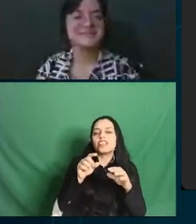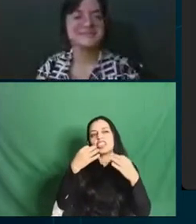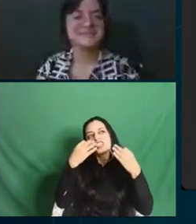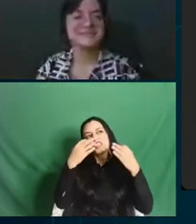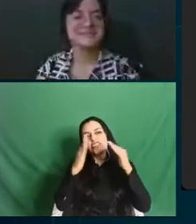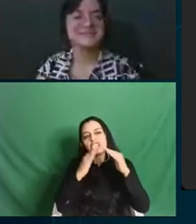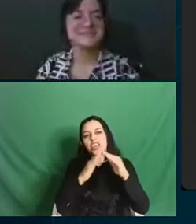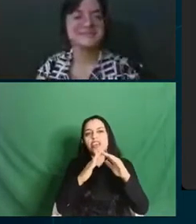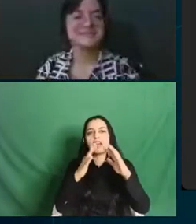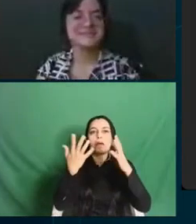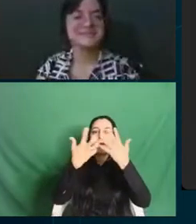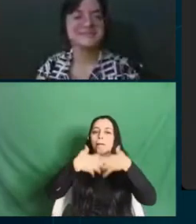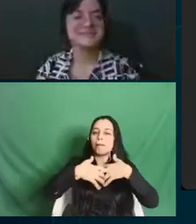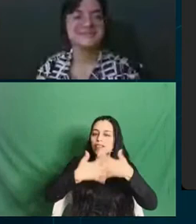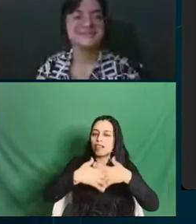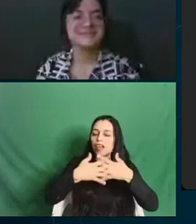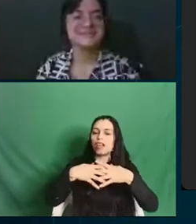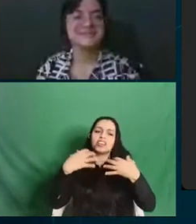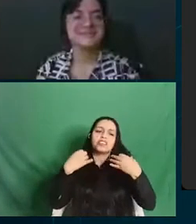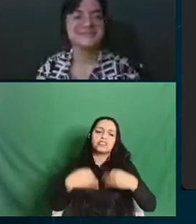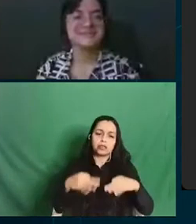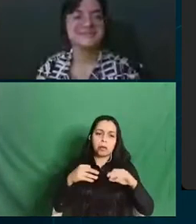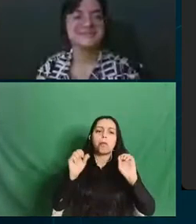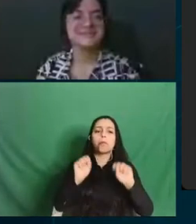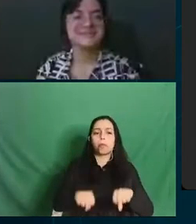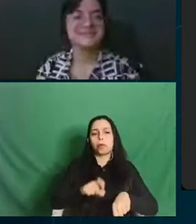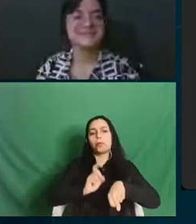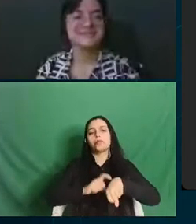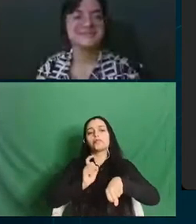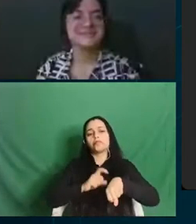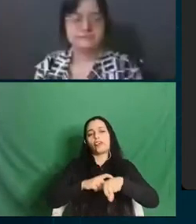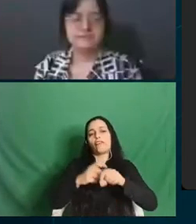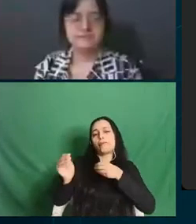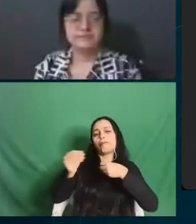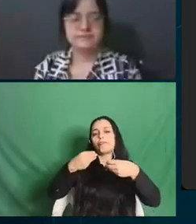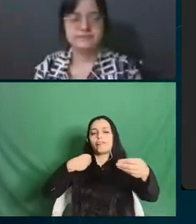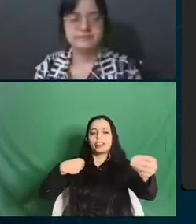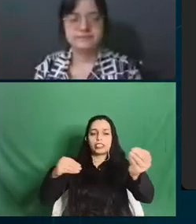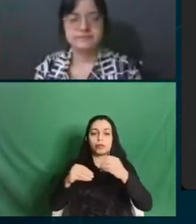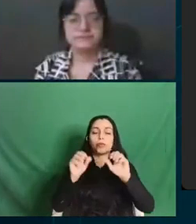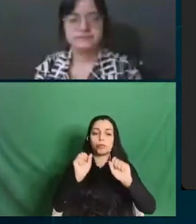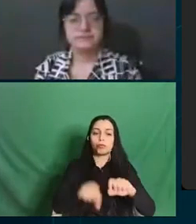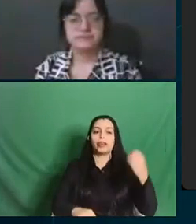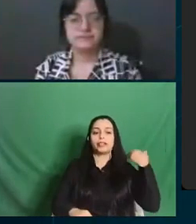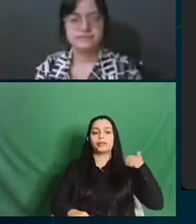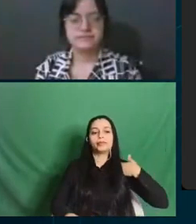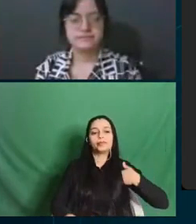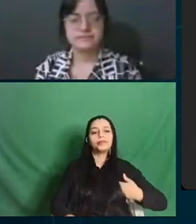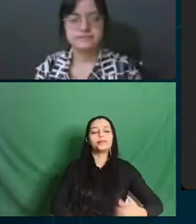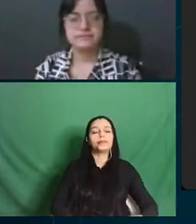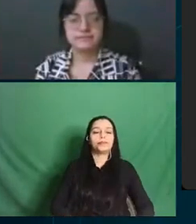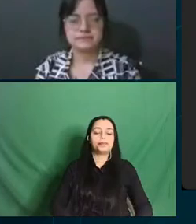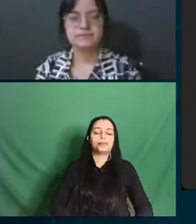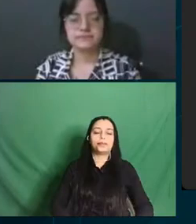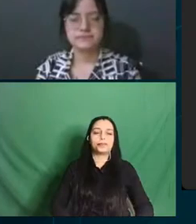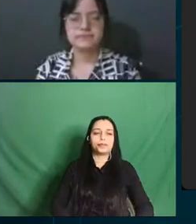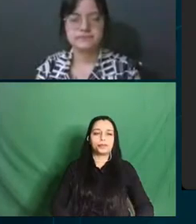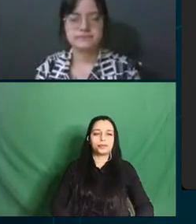consistently be a great way to achieve this, and I'm talking here between 5 and 8